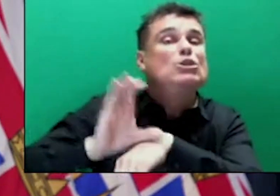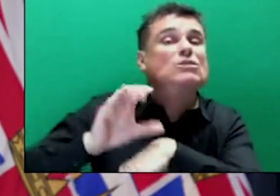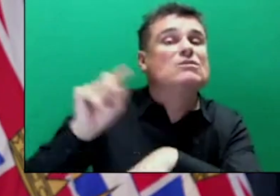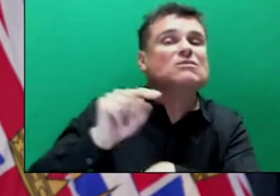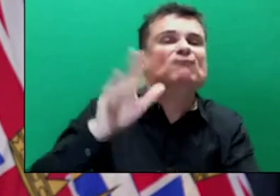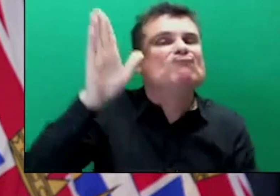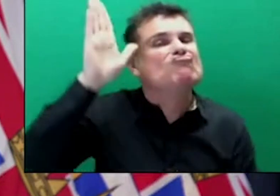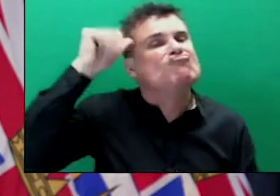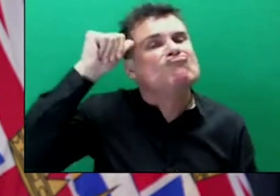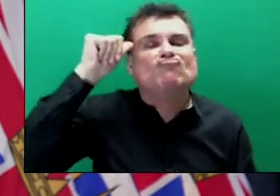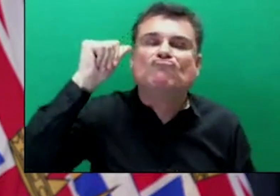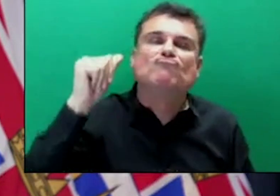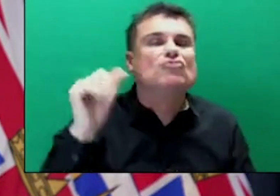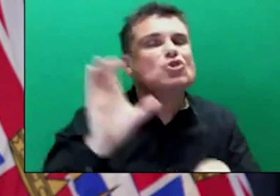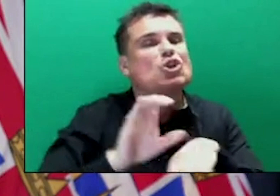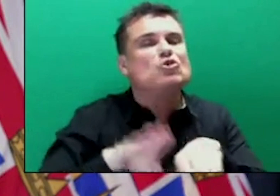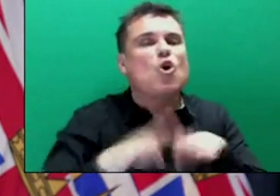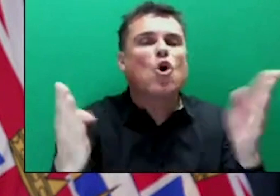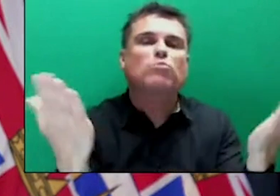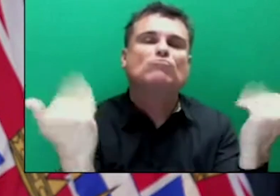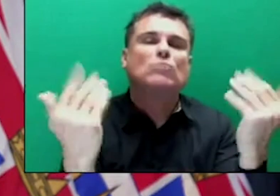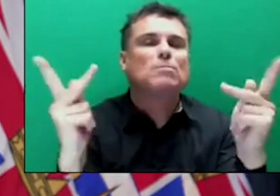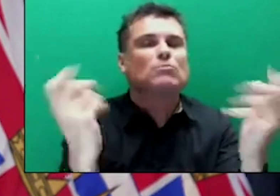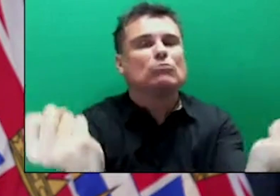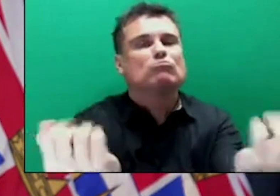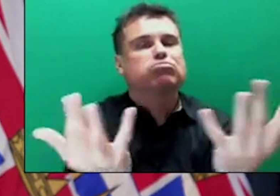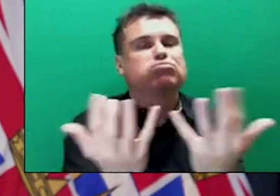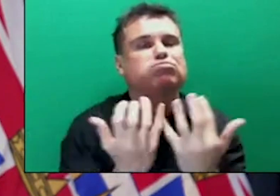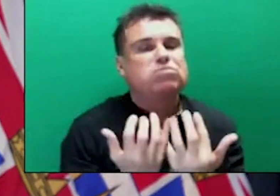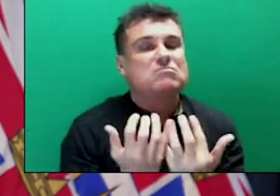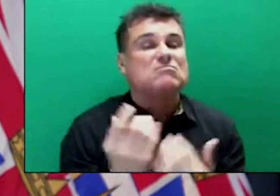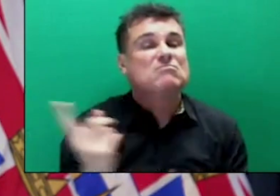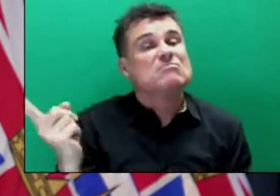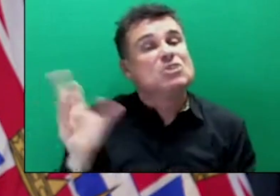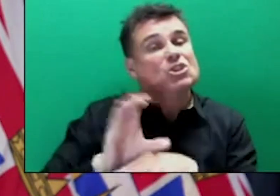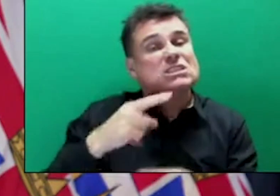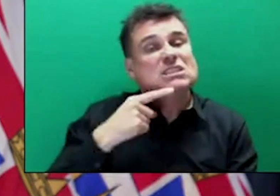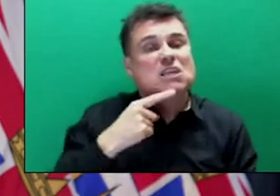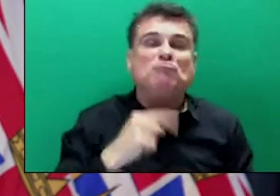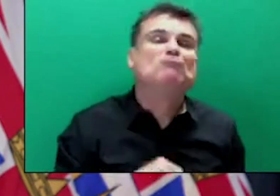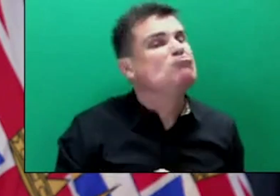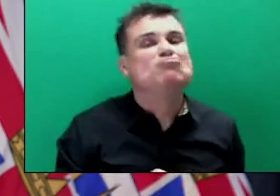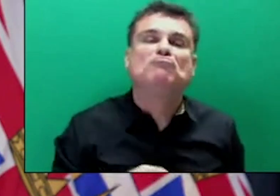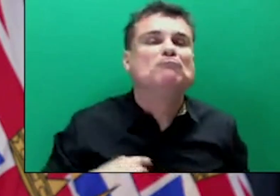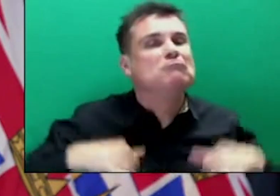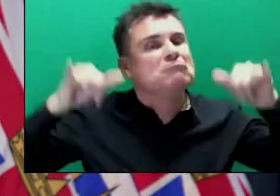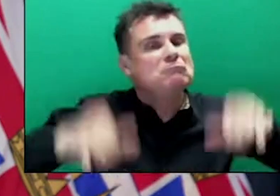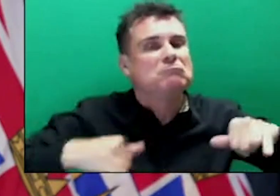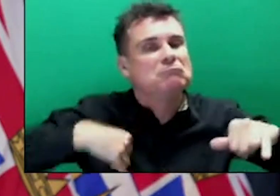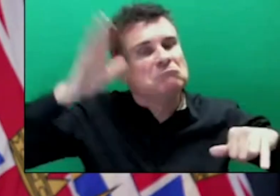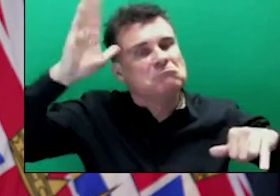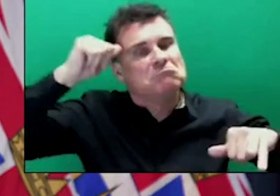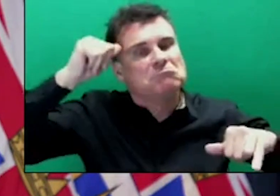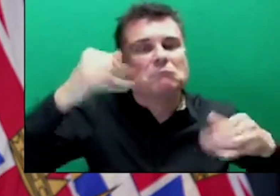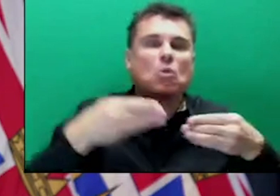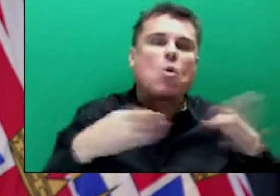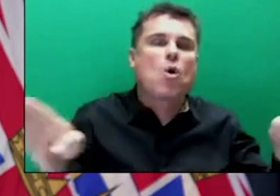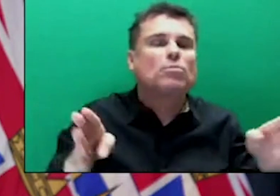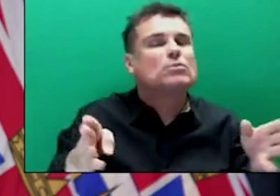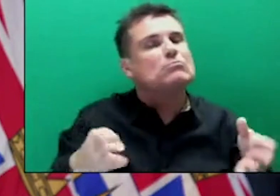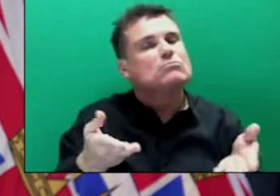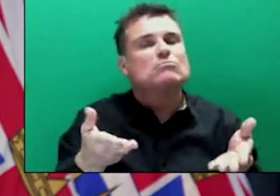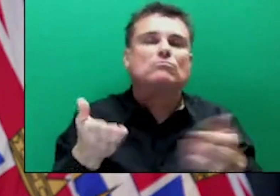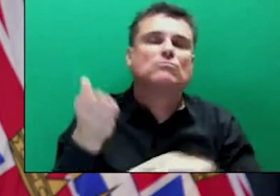to keep accepting the fines to continue to operate. Has there been any consideration given to work with the public safety minister to